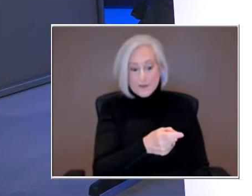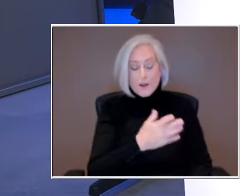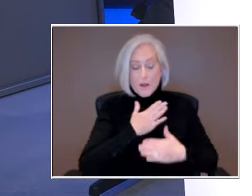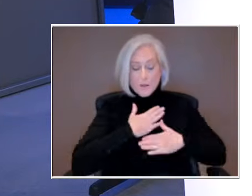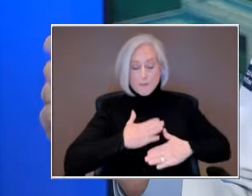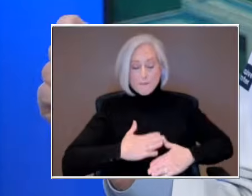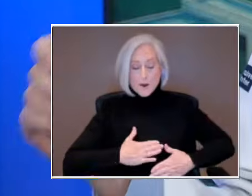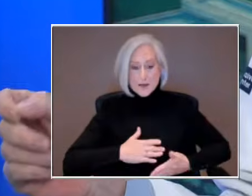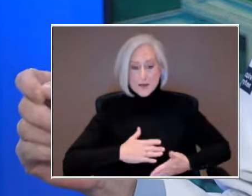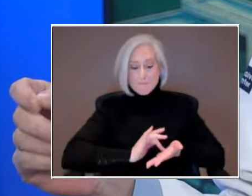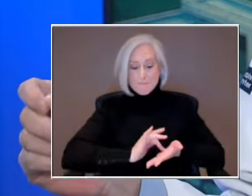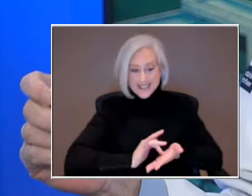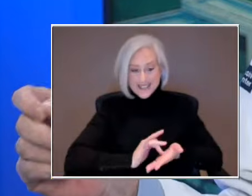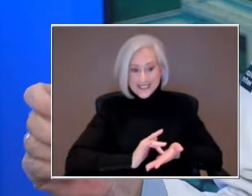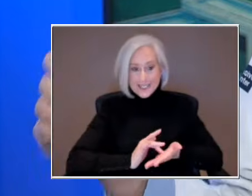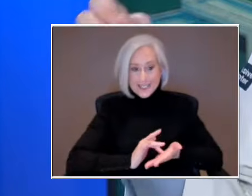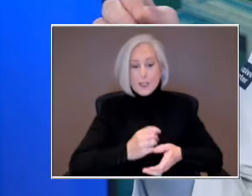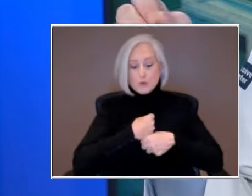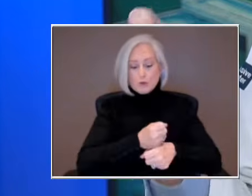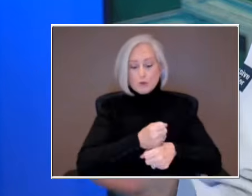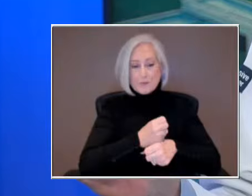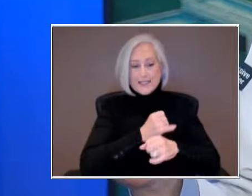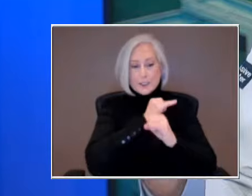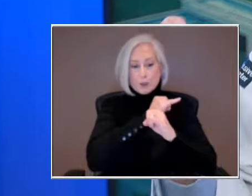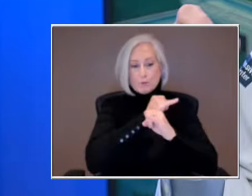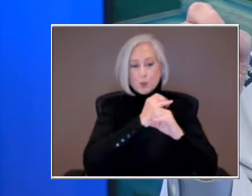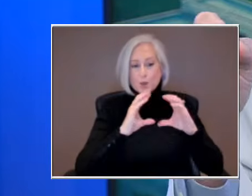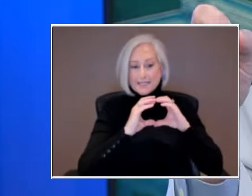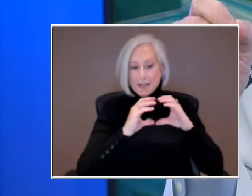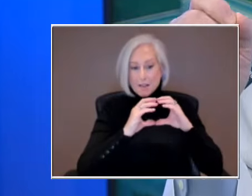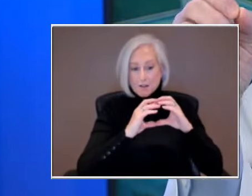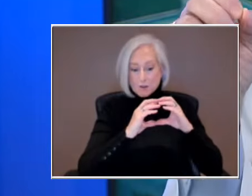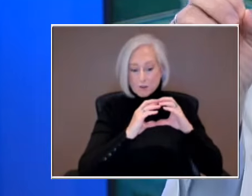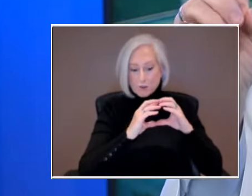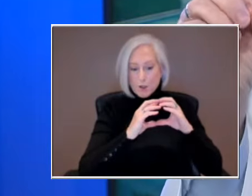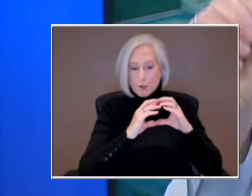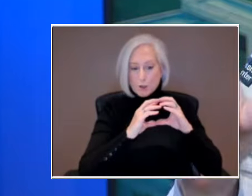cancer. And the other is targeted therapy, drugs that